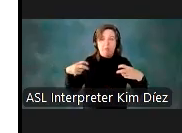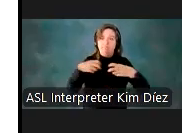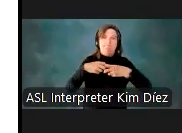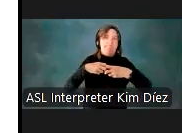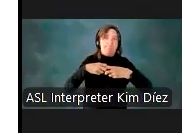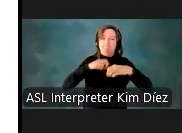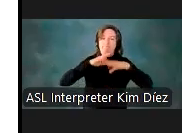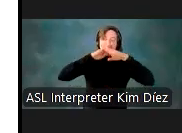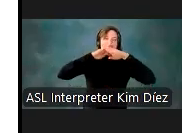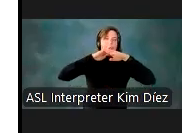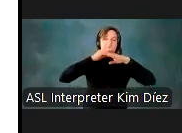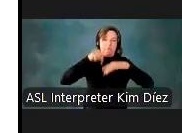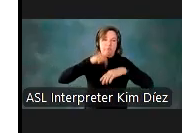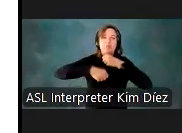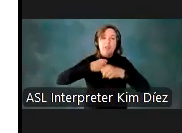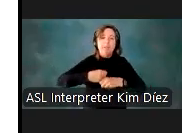bad.